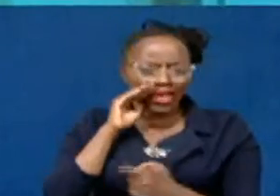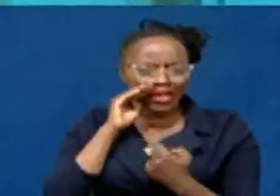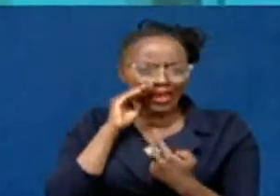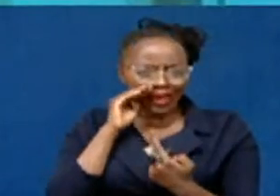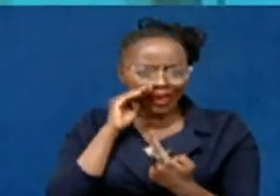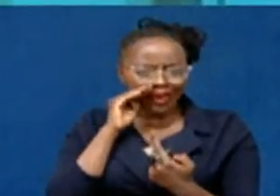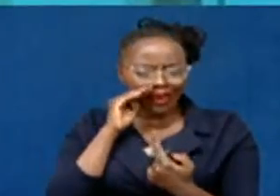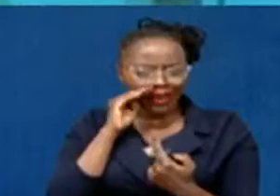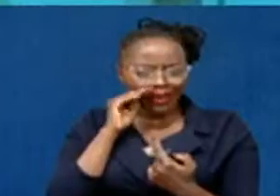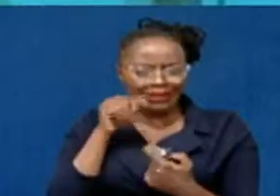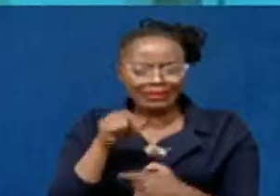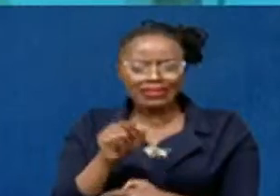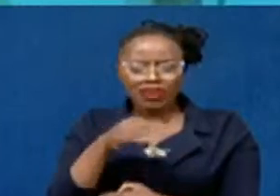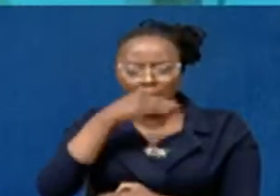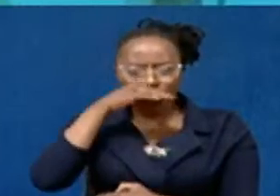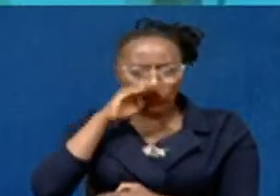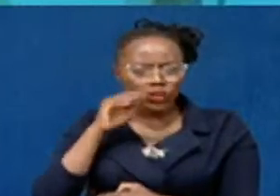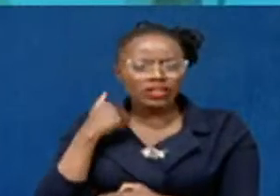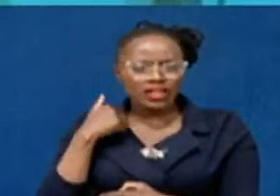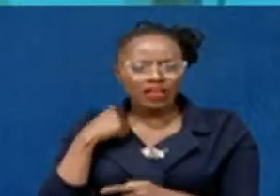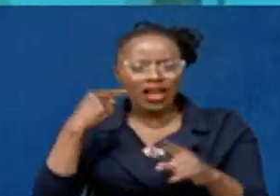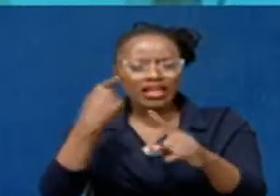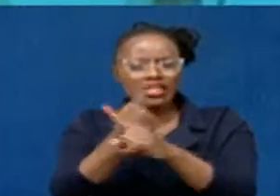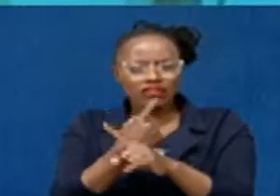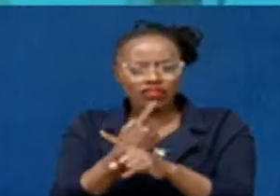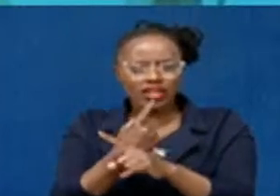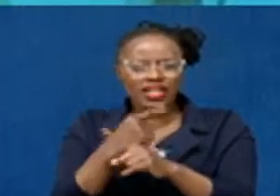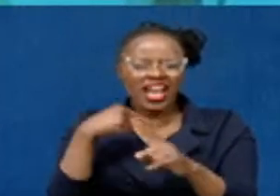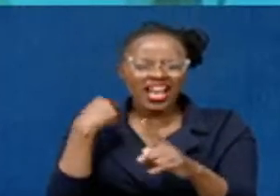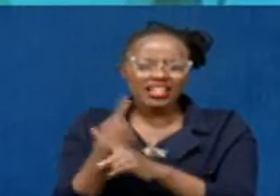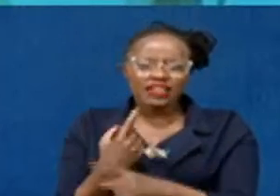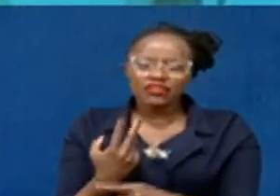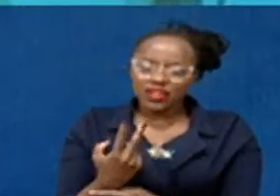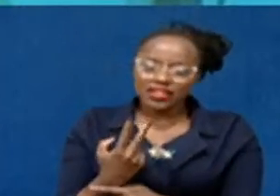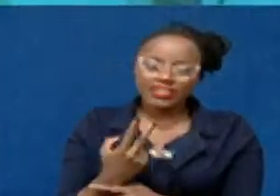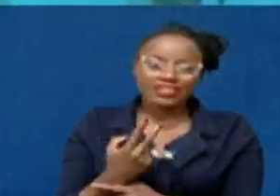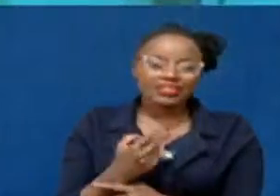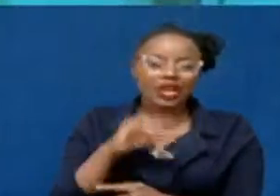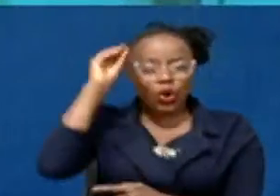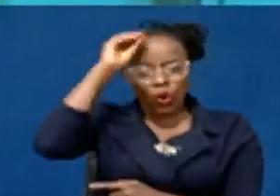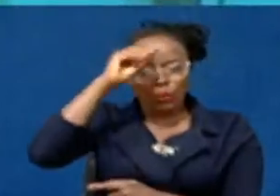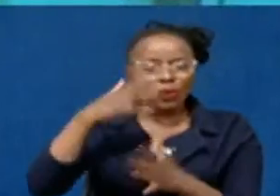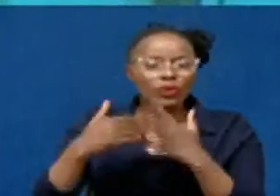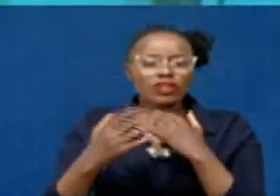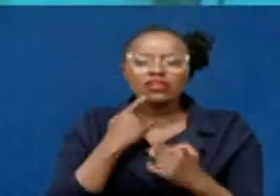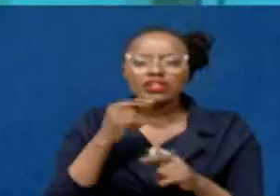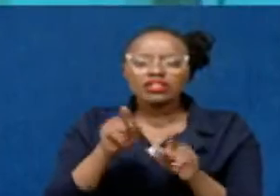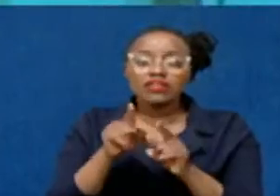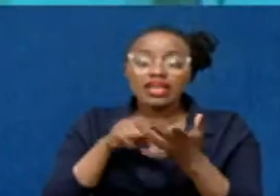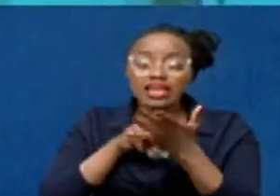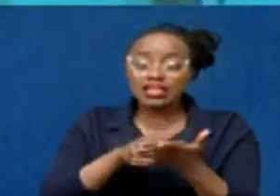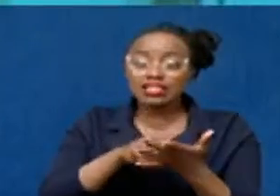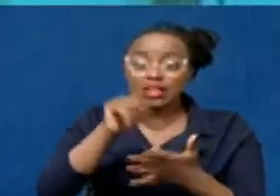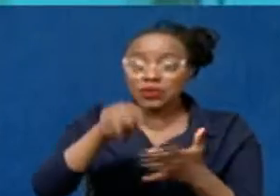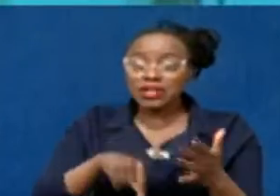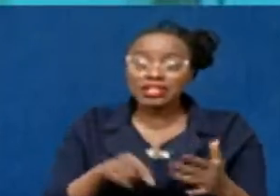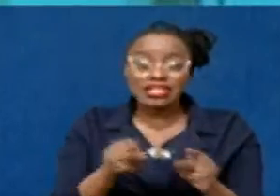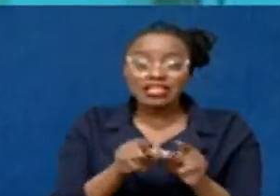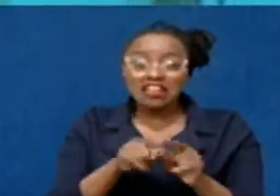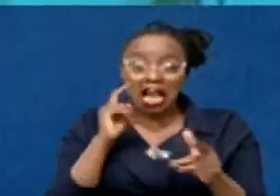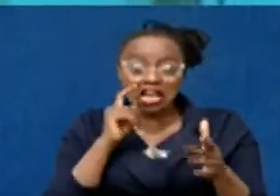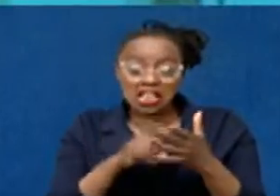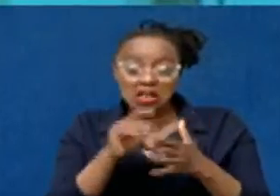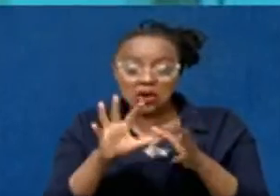Mudavadi seems to have a slightly different tone from what everybody's talking about, the kind of things that he's emphasizing. He's not in all